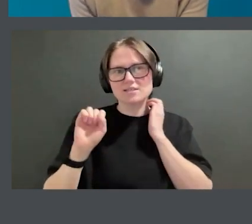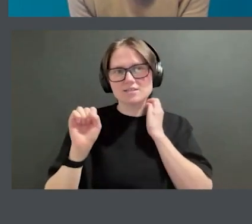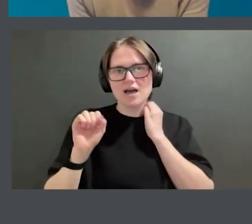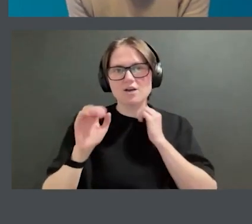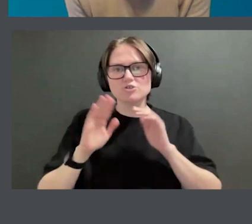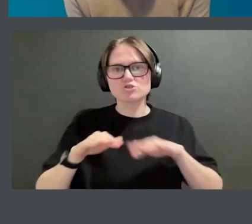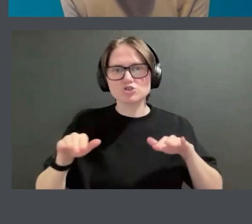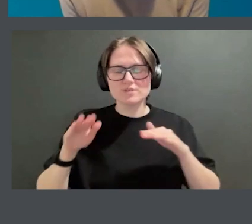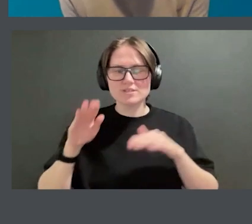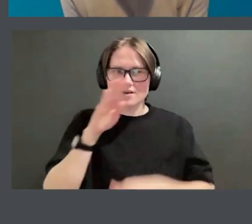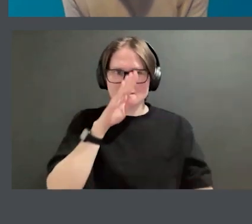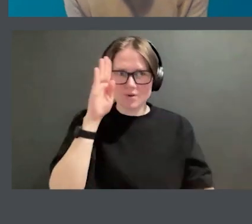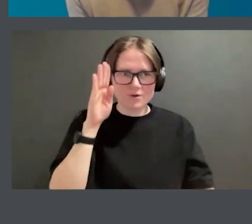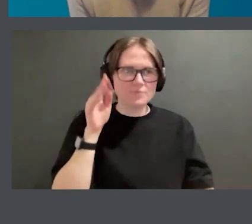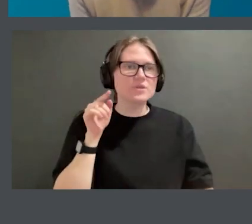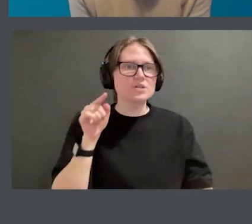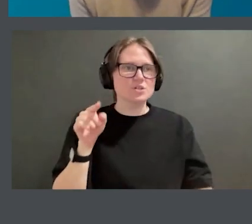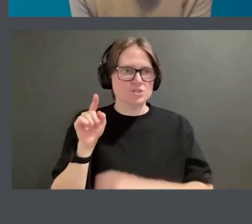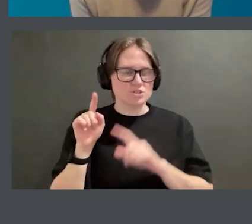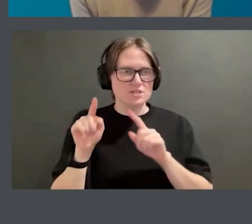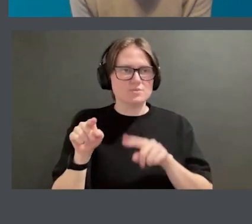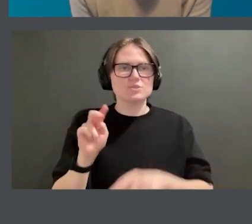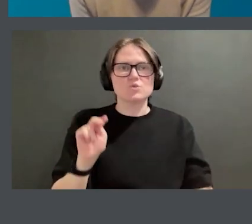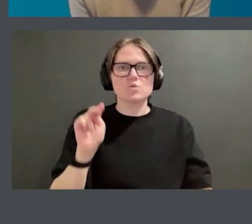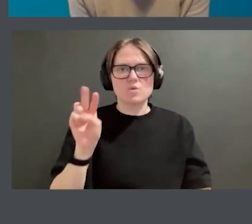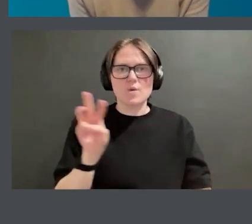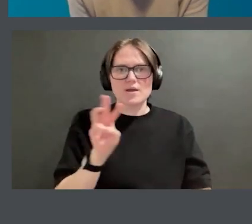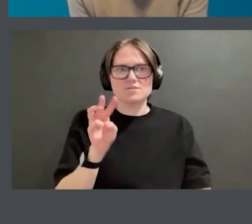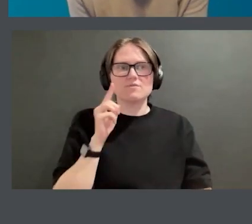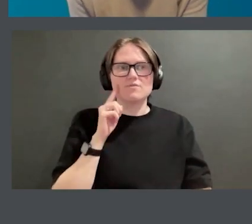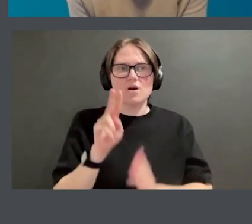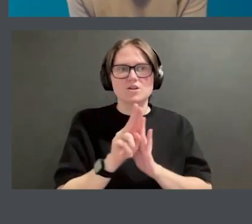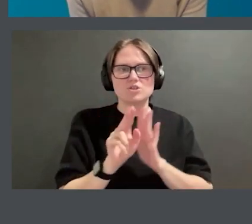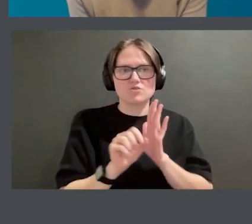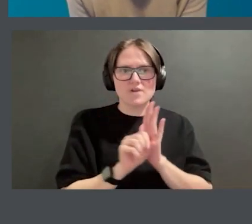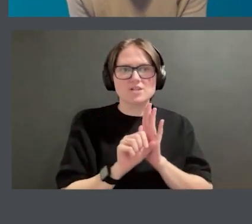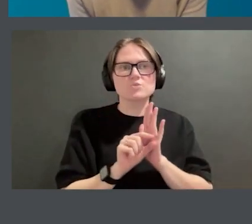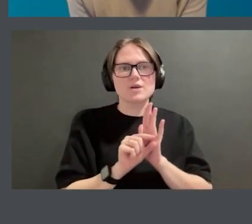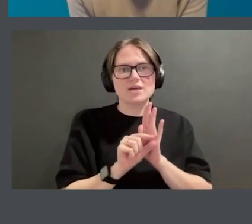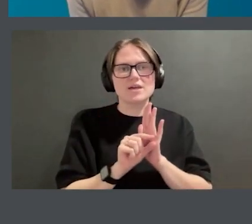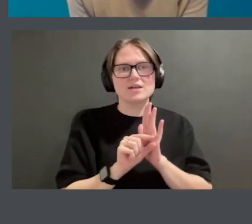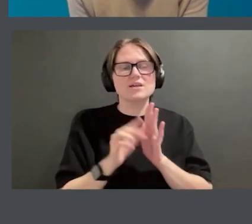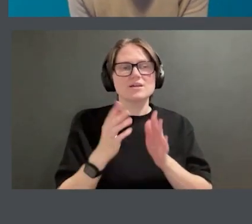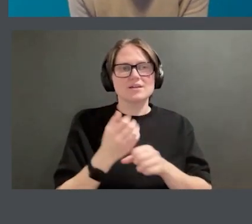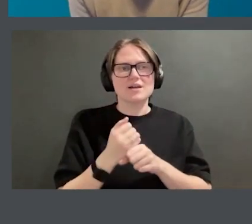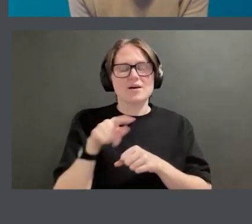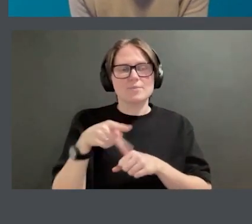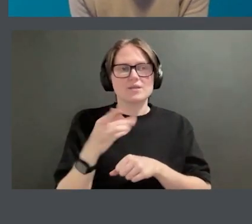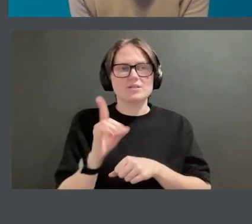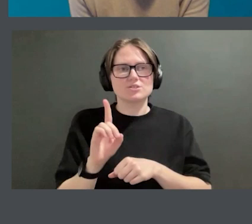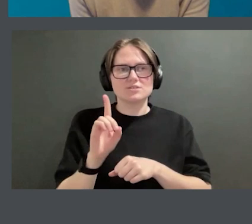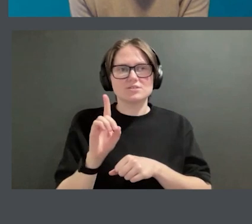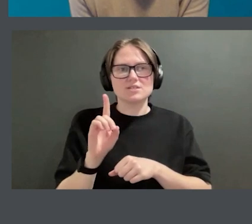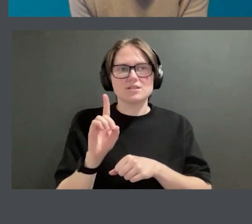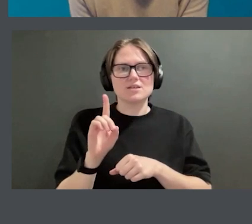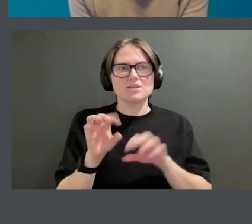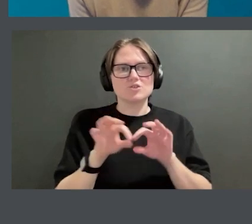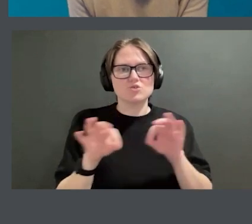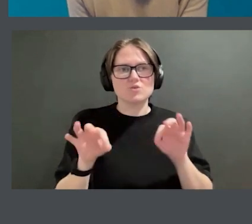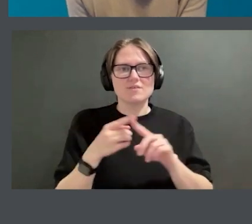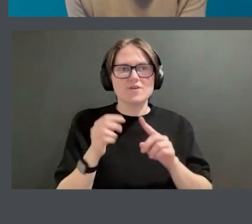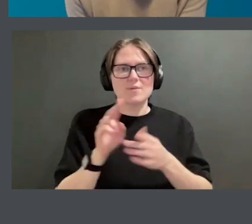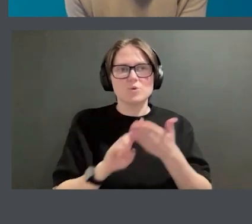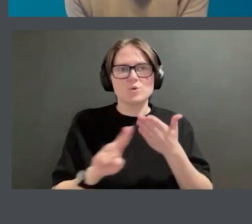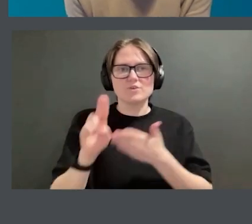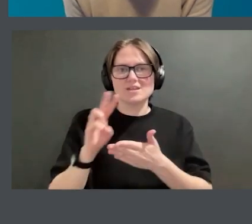Hospital. She attended Northwestern for her undergraduate studies and received her doctorate degree from the University of Washington